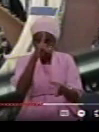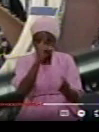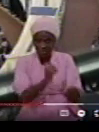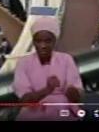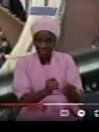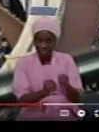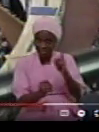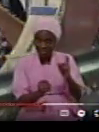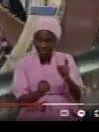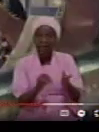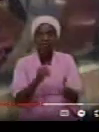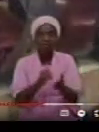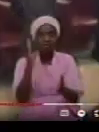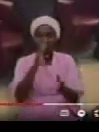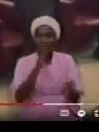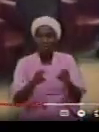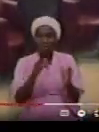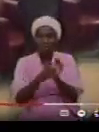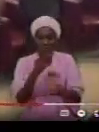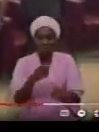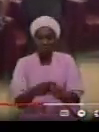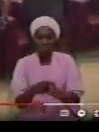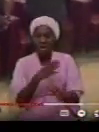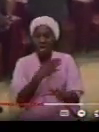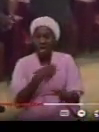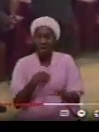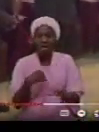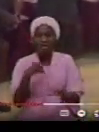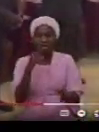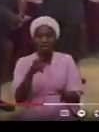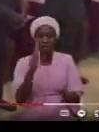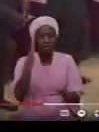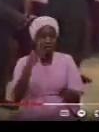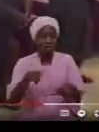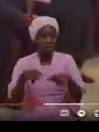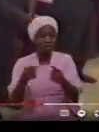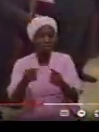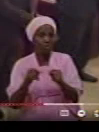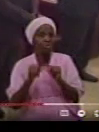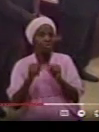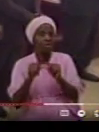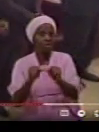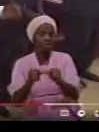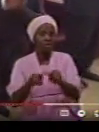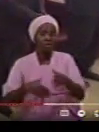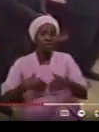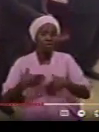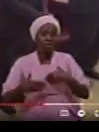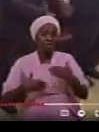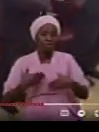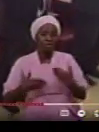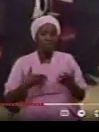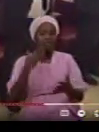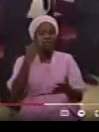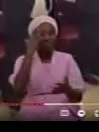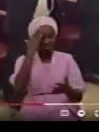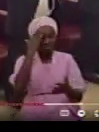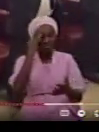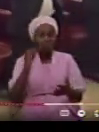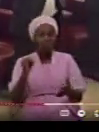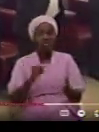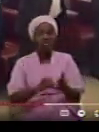done. Yes. And you'll go on rejoicing, knowing It is